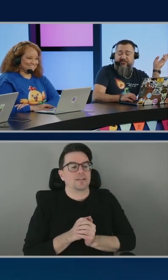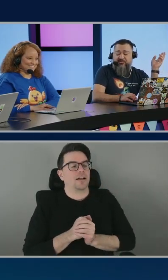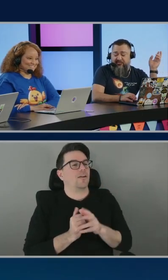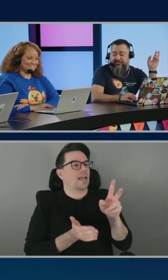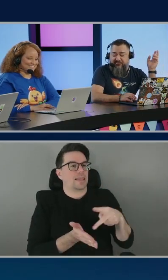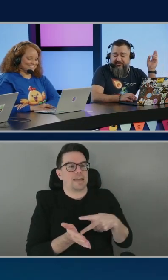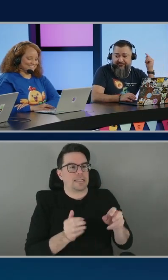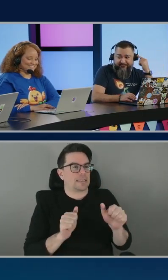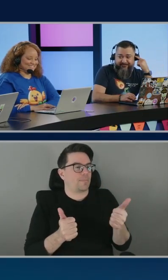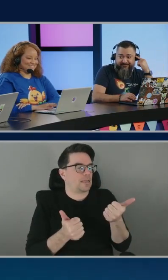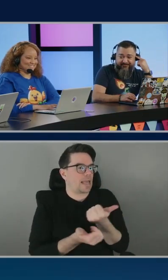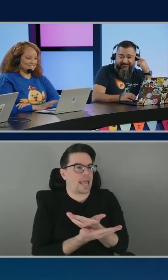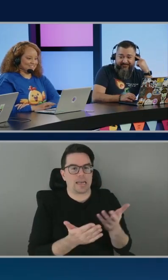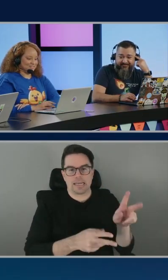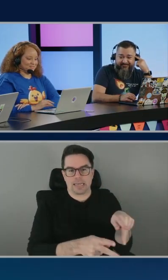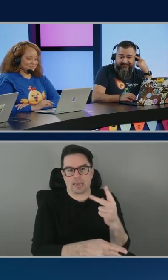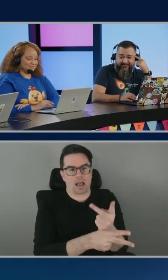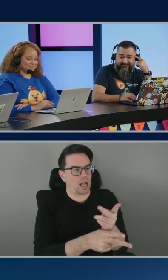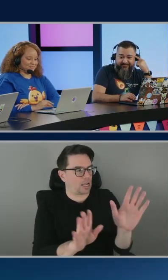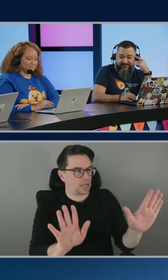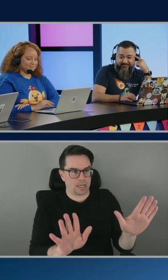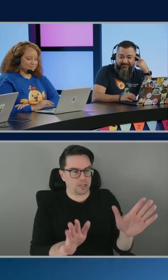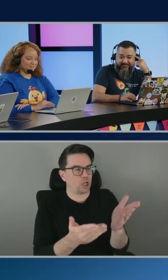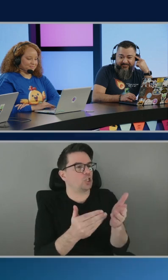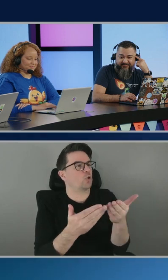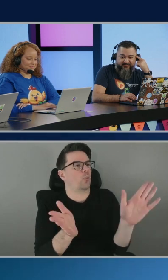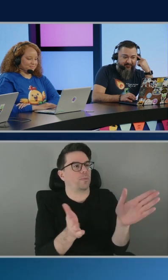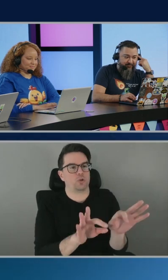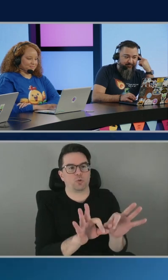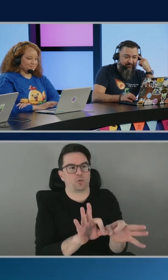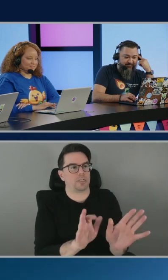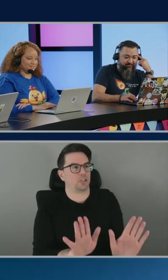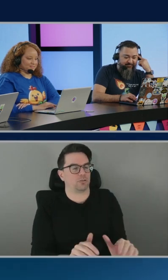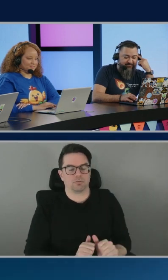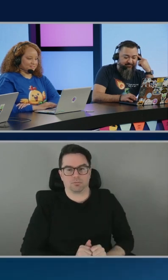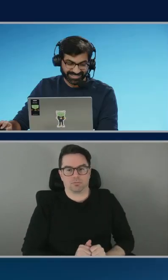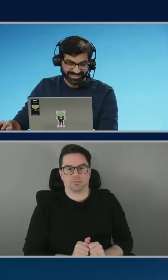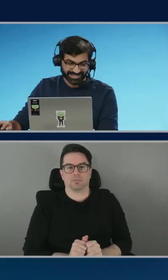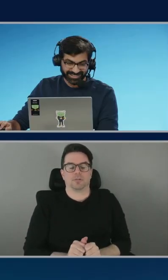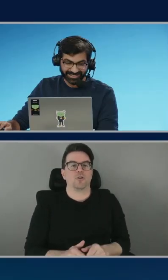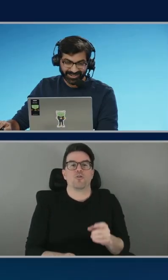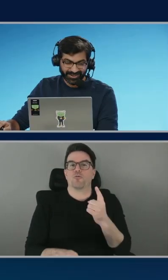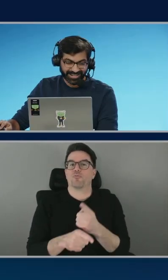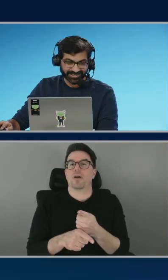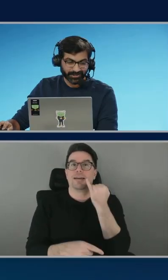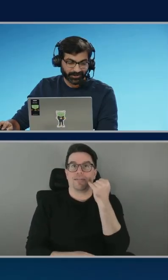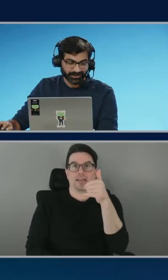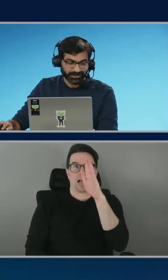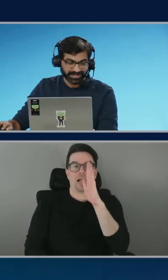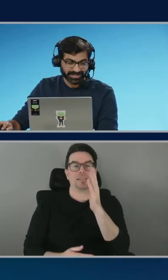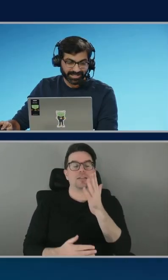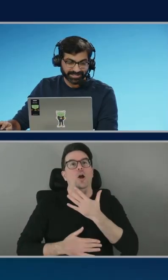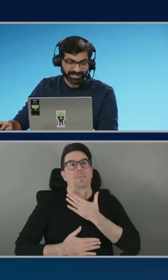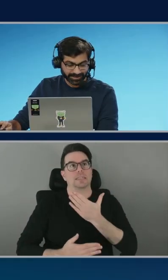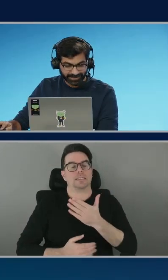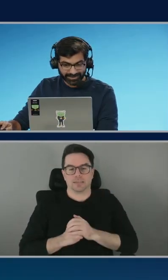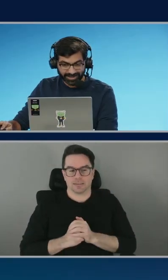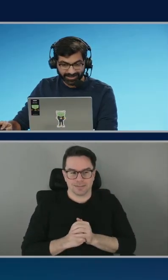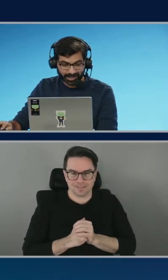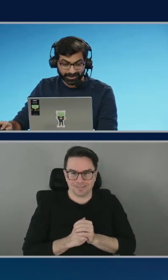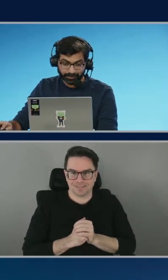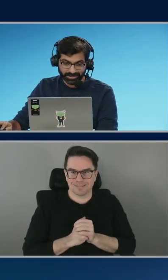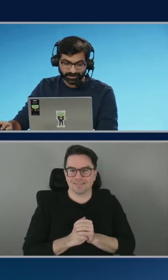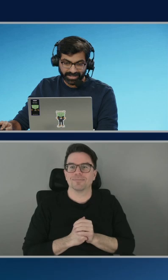It's open to interpretation. that's right. As long as the gods are pleased. Yes. All right. So you see the daily